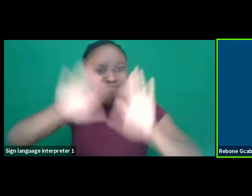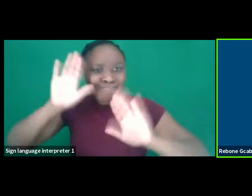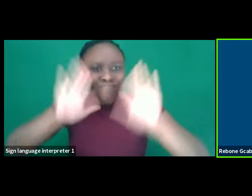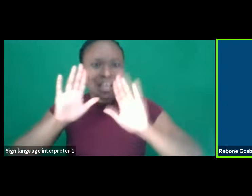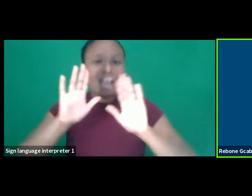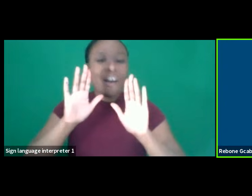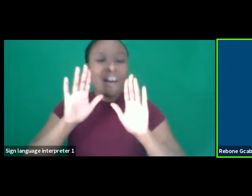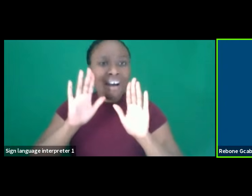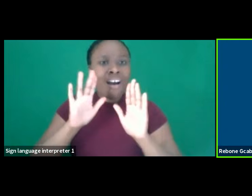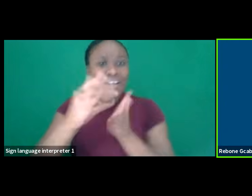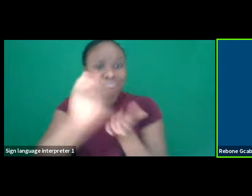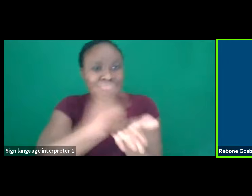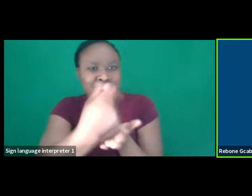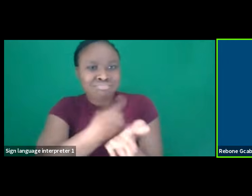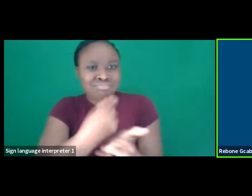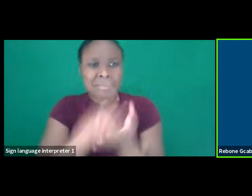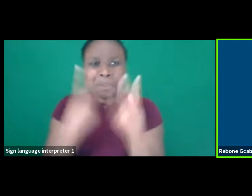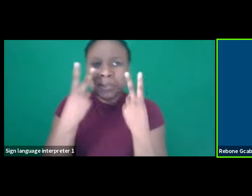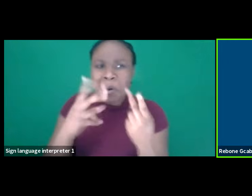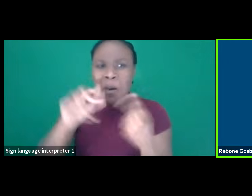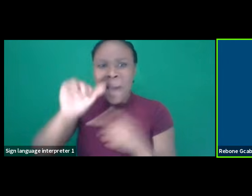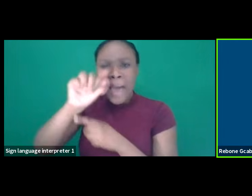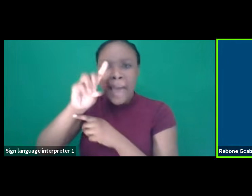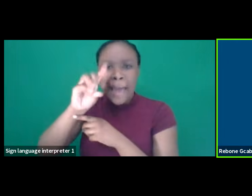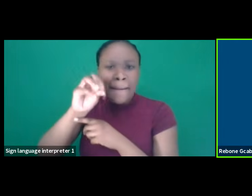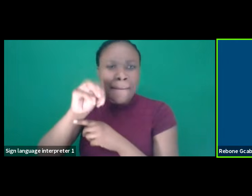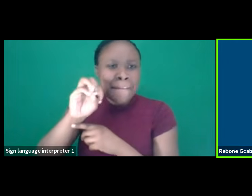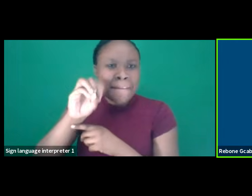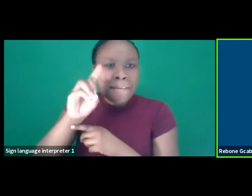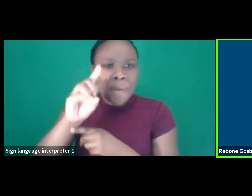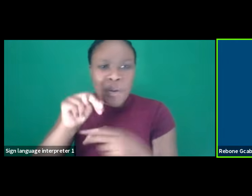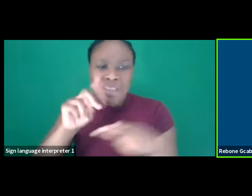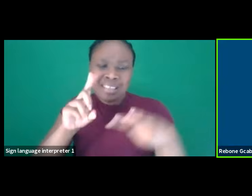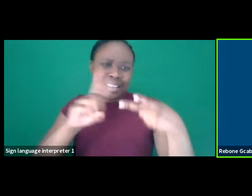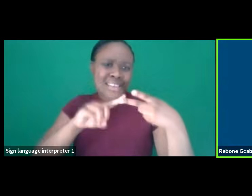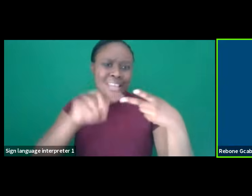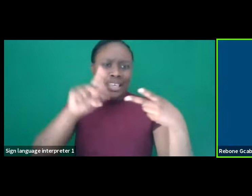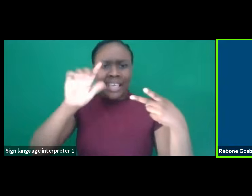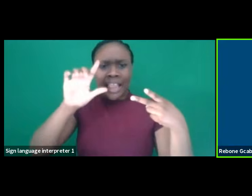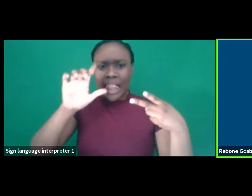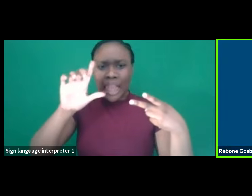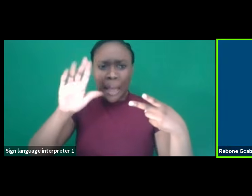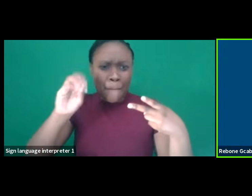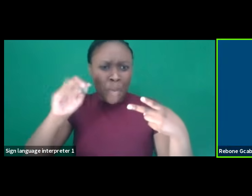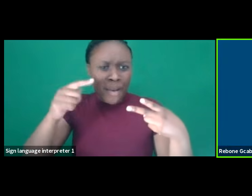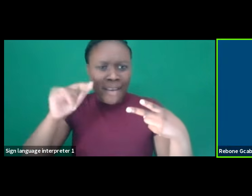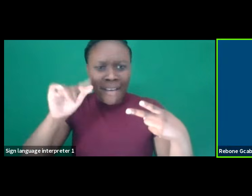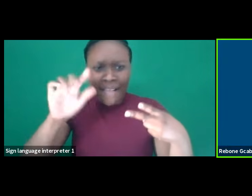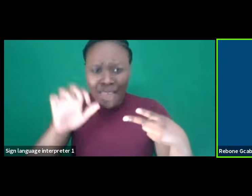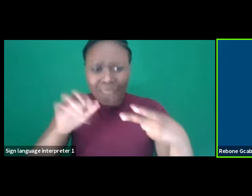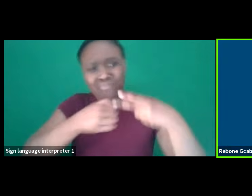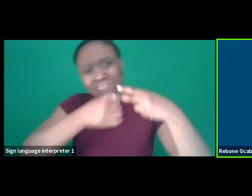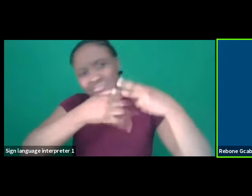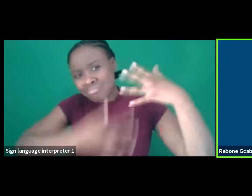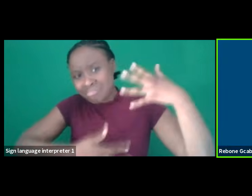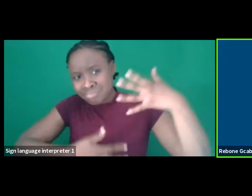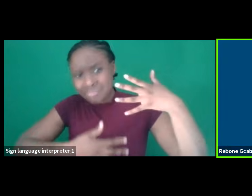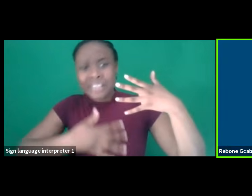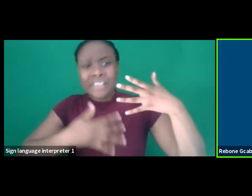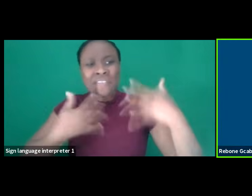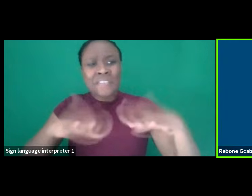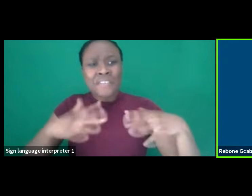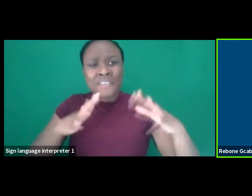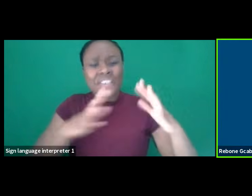saw Edmond, I saw Kilebohile, I saw Ness, and all of these people came set from